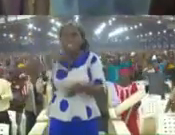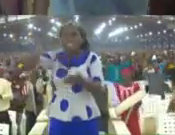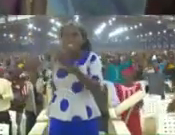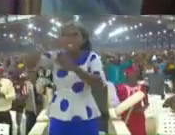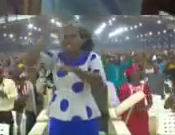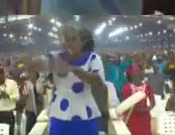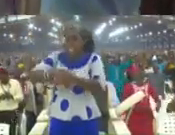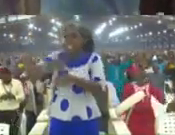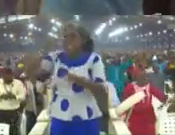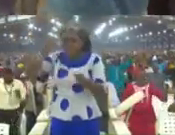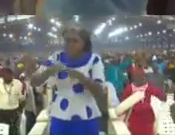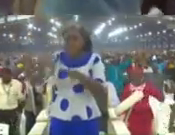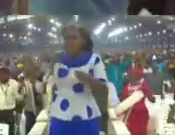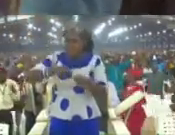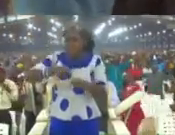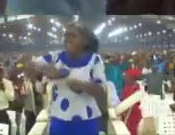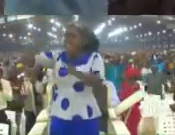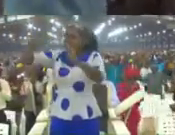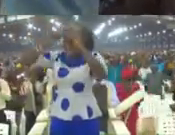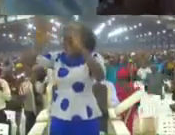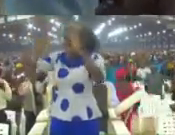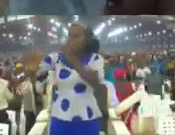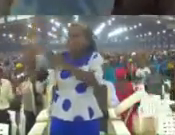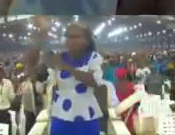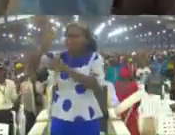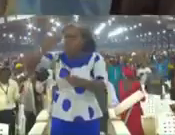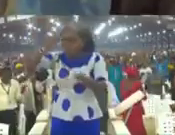tonight, remember me tonight.